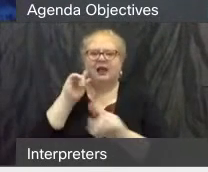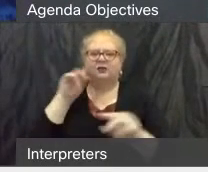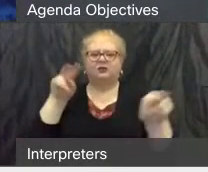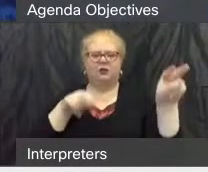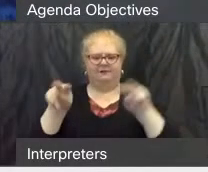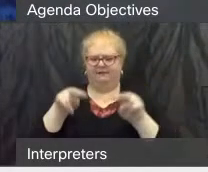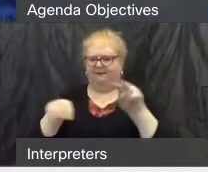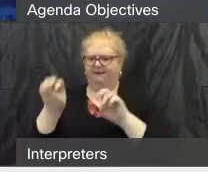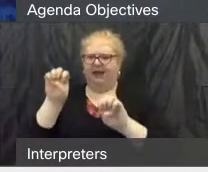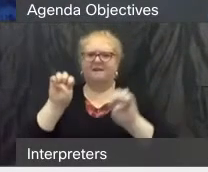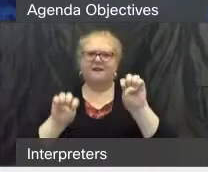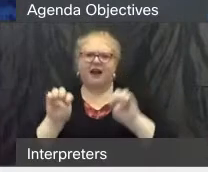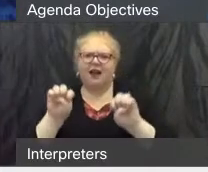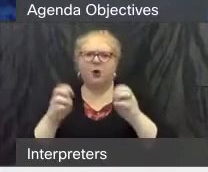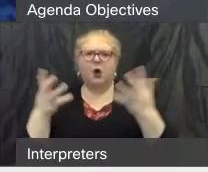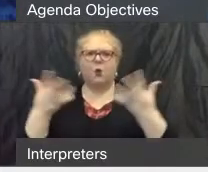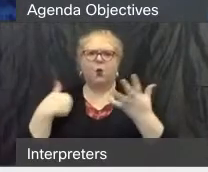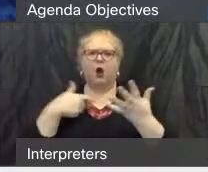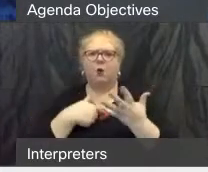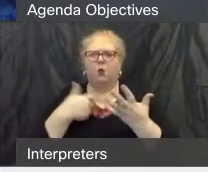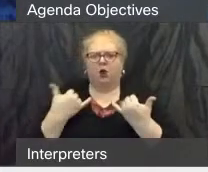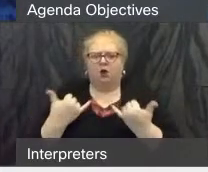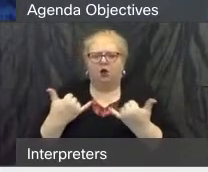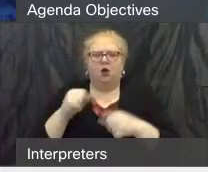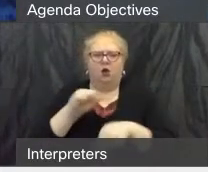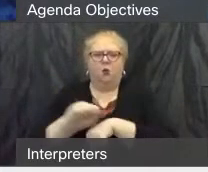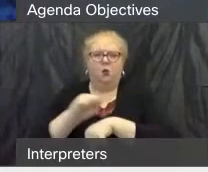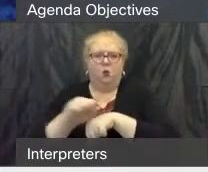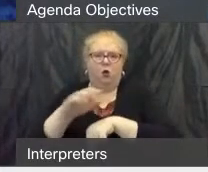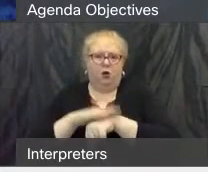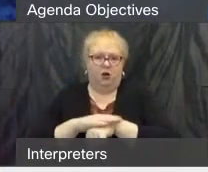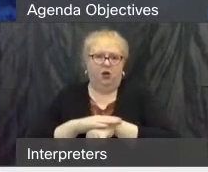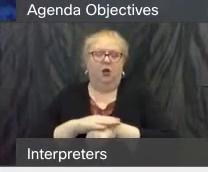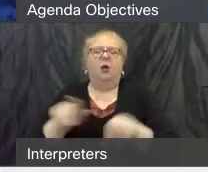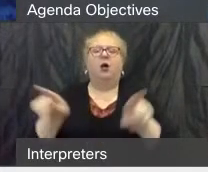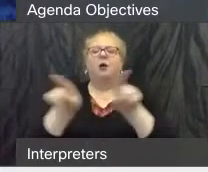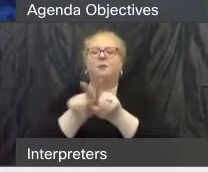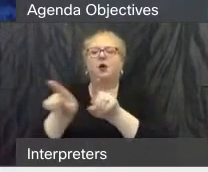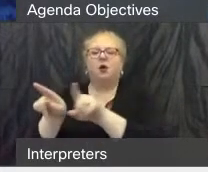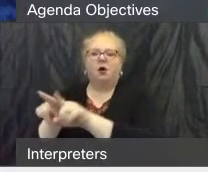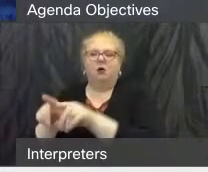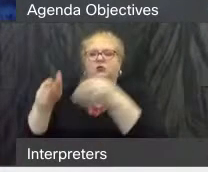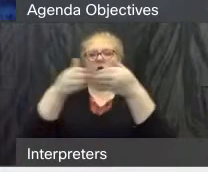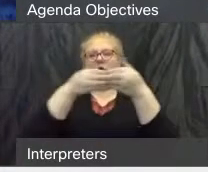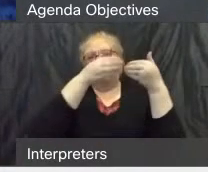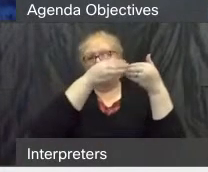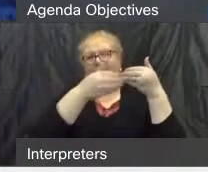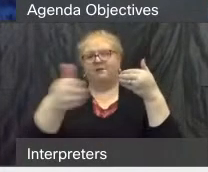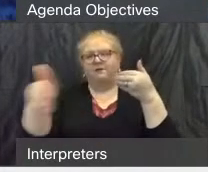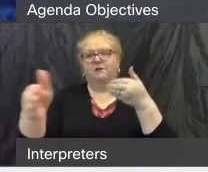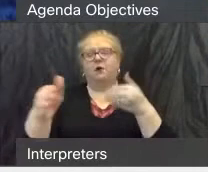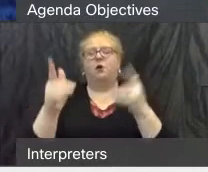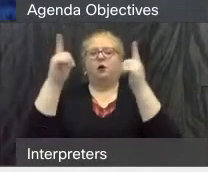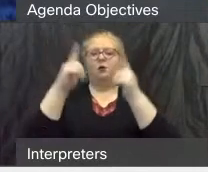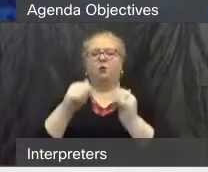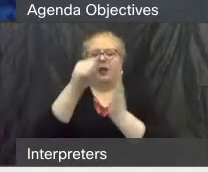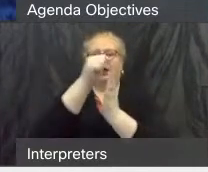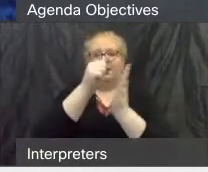going forward on the agenda, we will identify